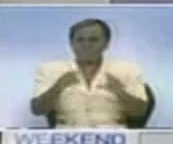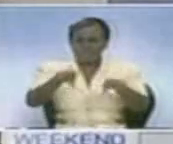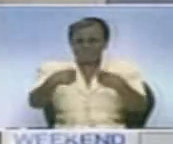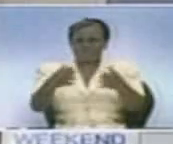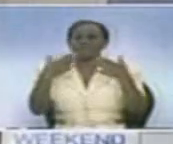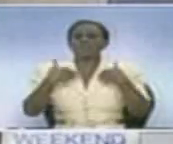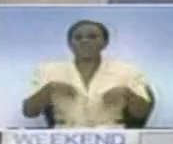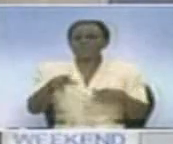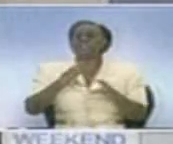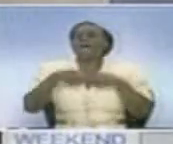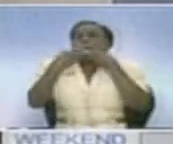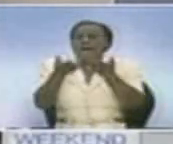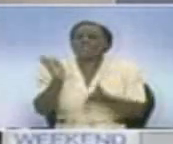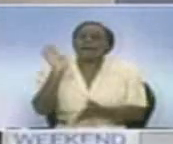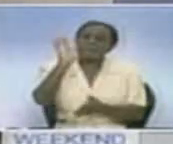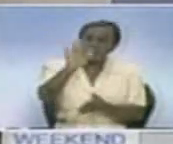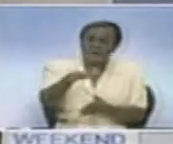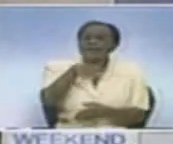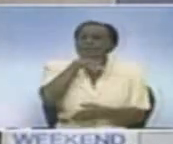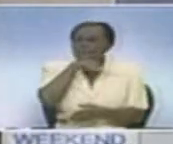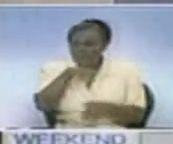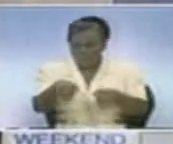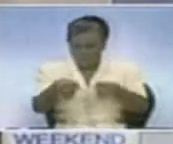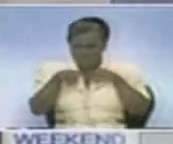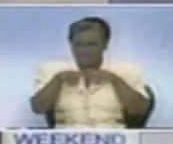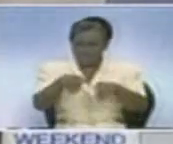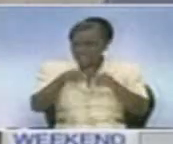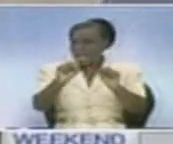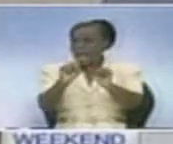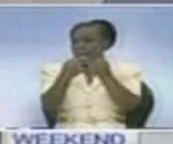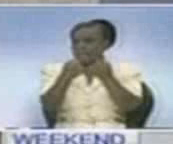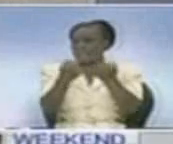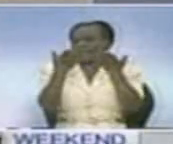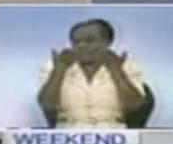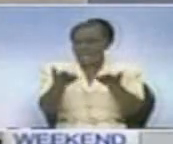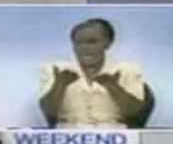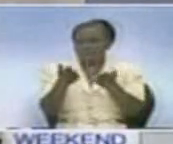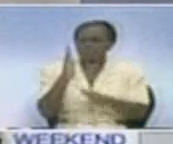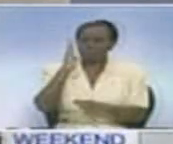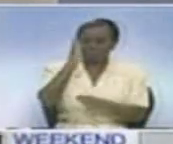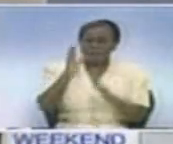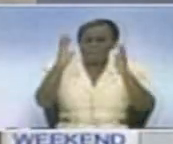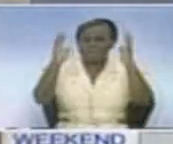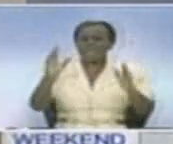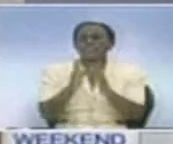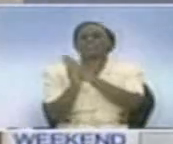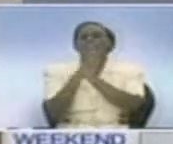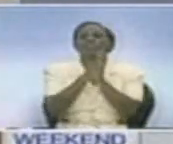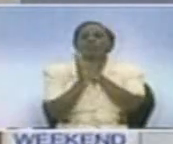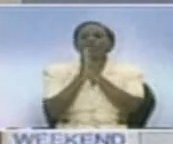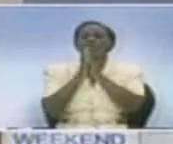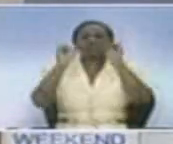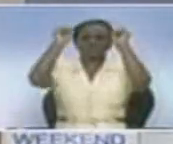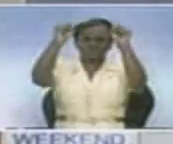So that is the response, as you can see there. We wait and see now what happens. But let's take you now, of course, to the big stories of the day, and it's all about the rallies.